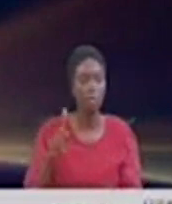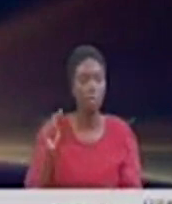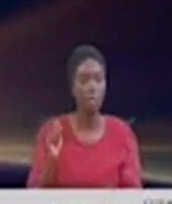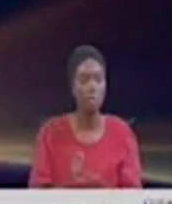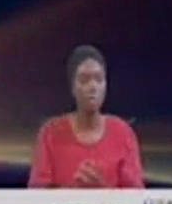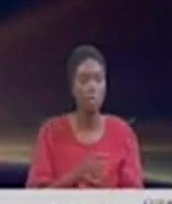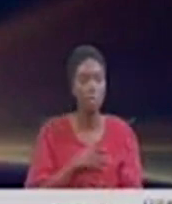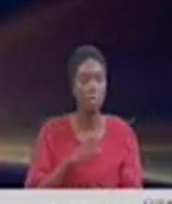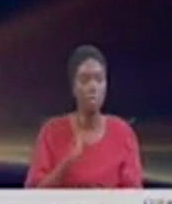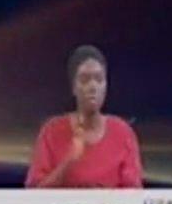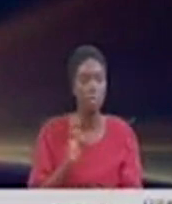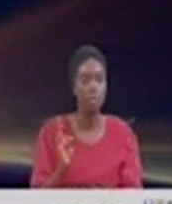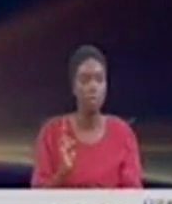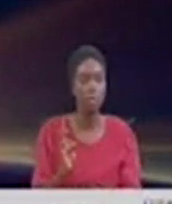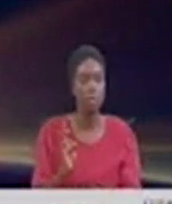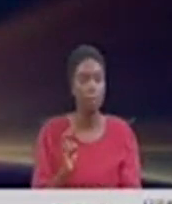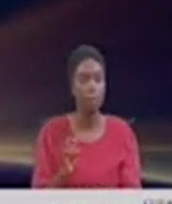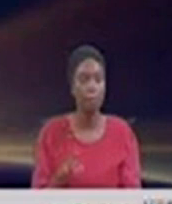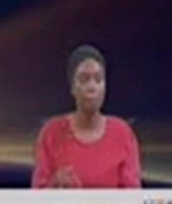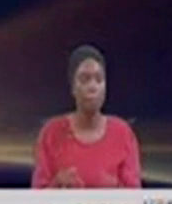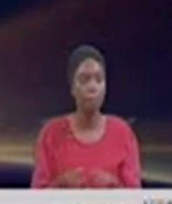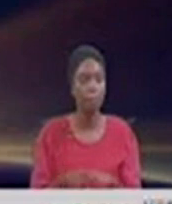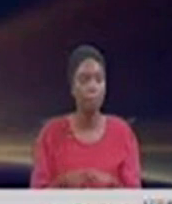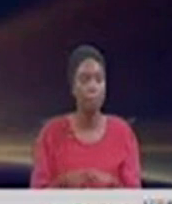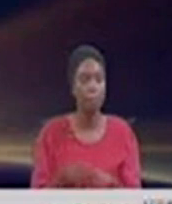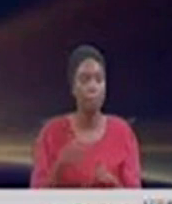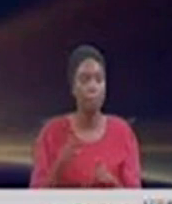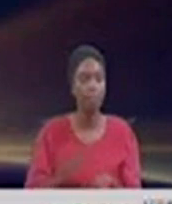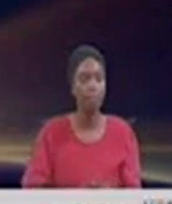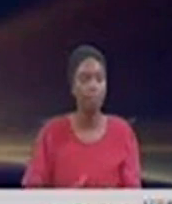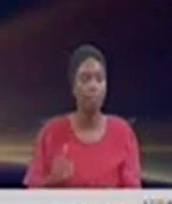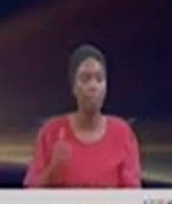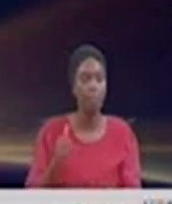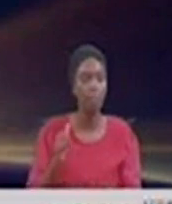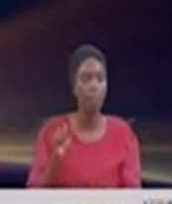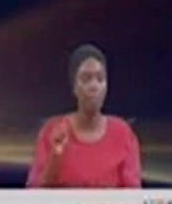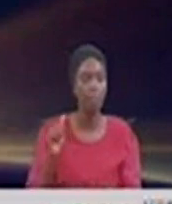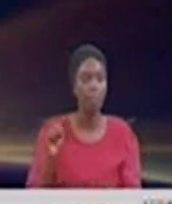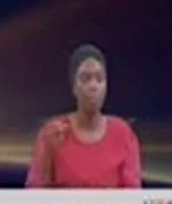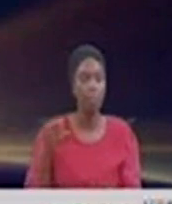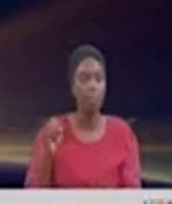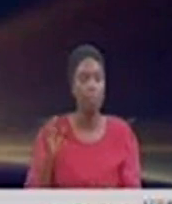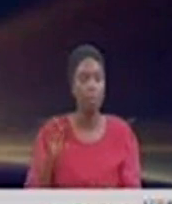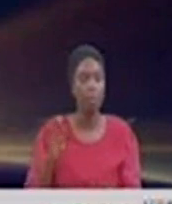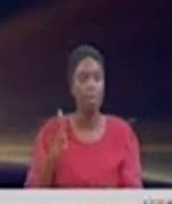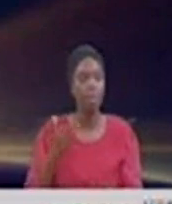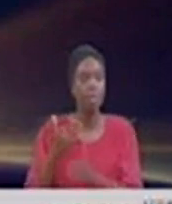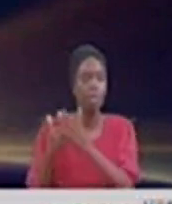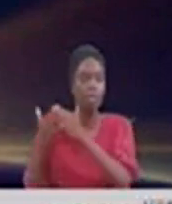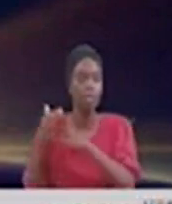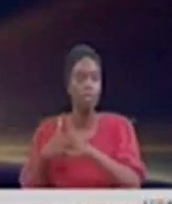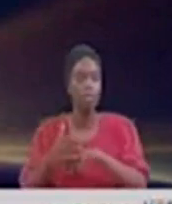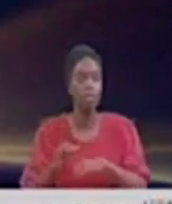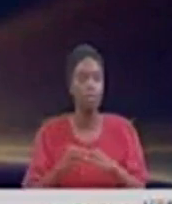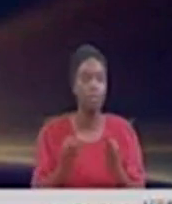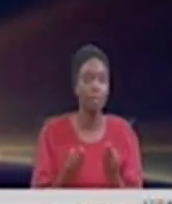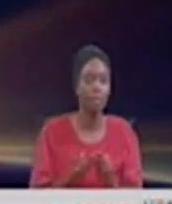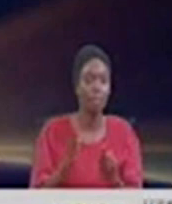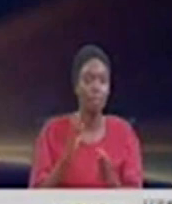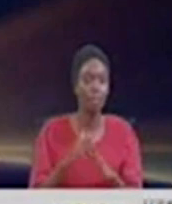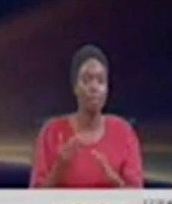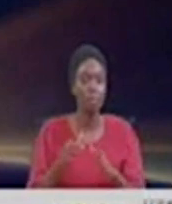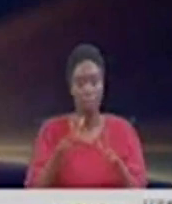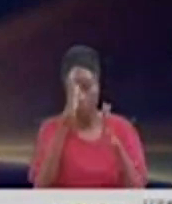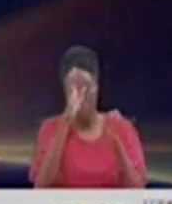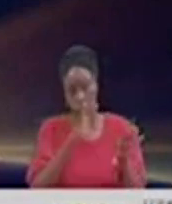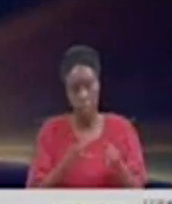72,700. Of the children of Asher, by their generations, after their families, by the house of their fathers,